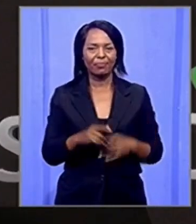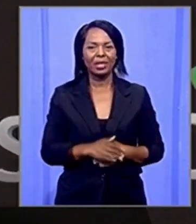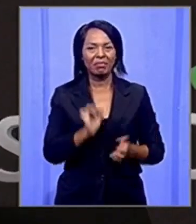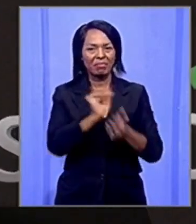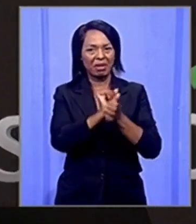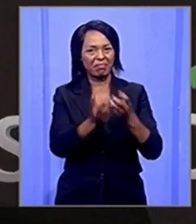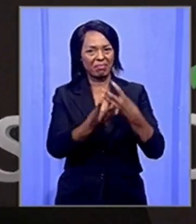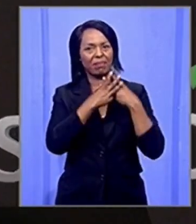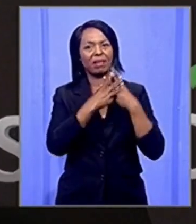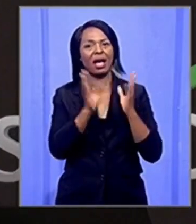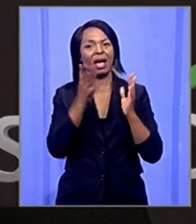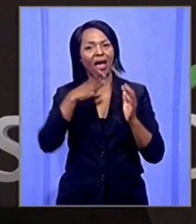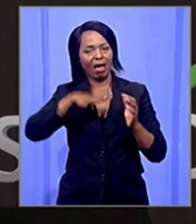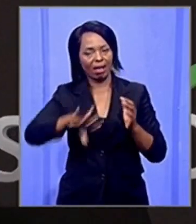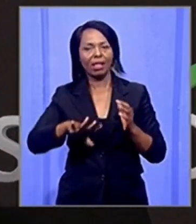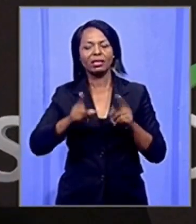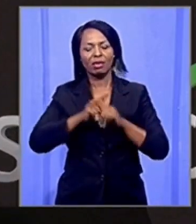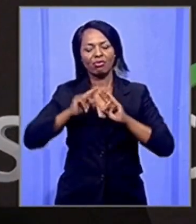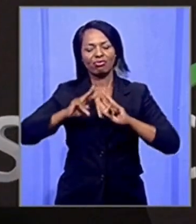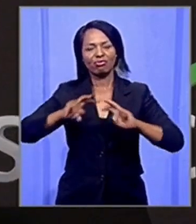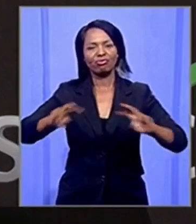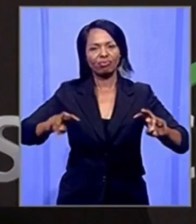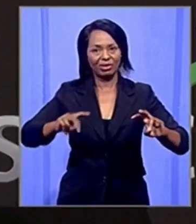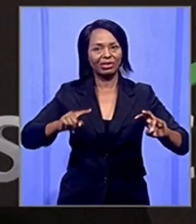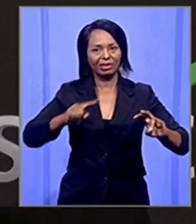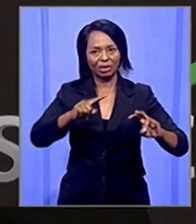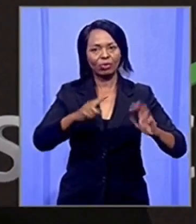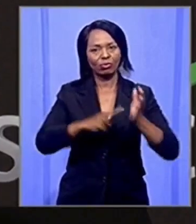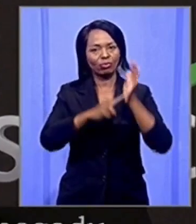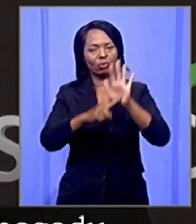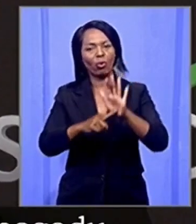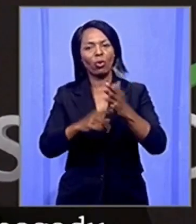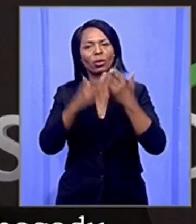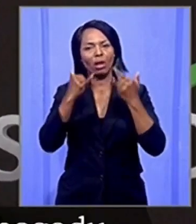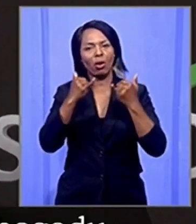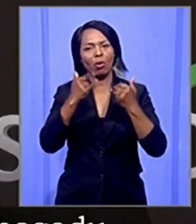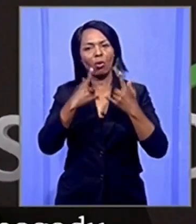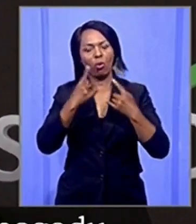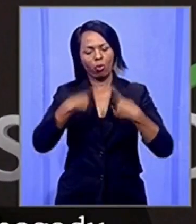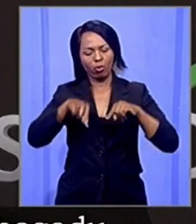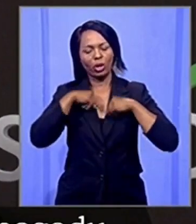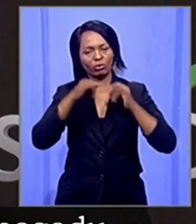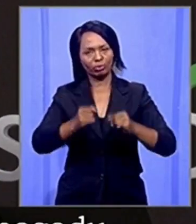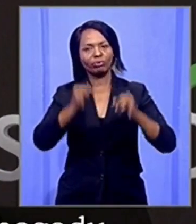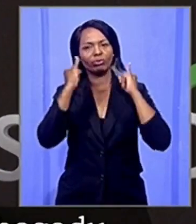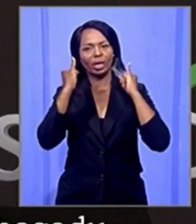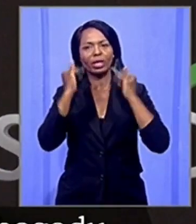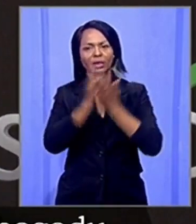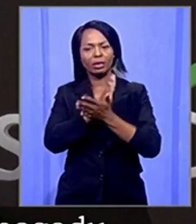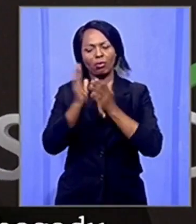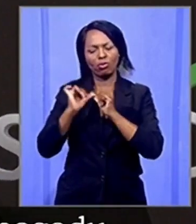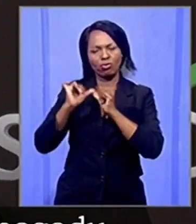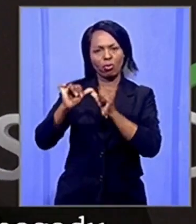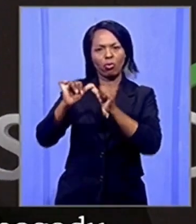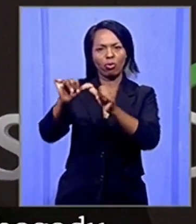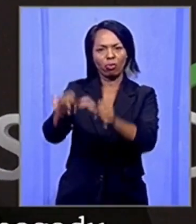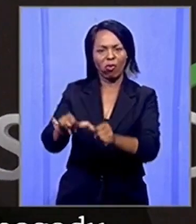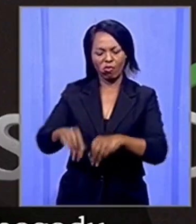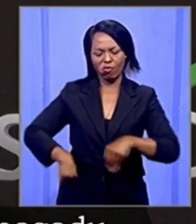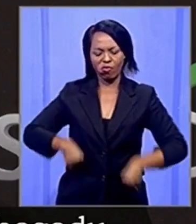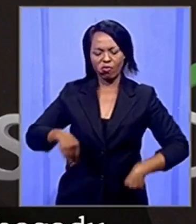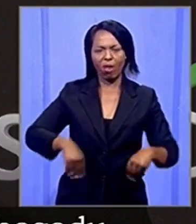there's investigations which are taking place, that serves as a disincentive. And there are those who will continue doing that, and we